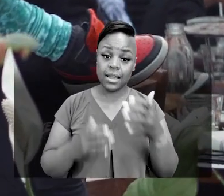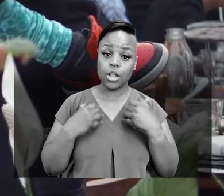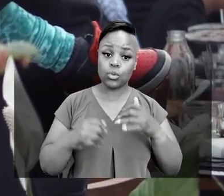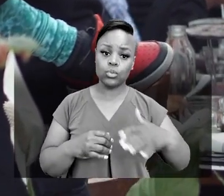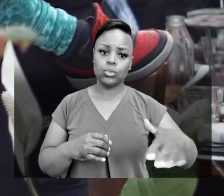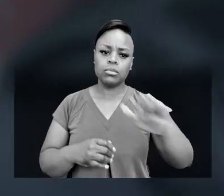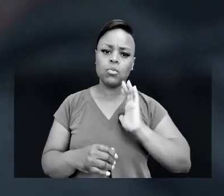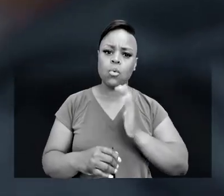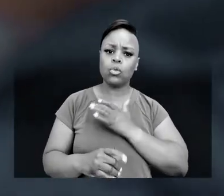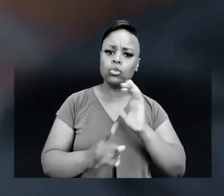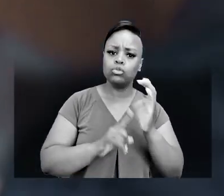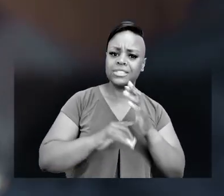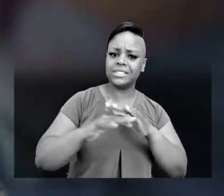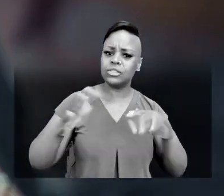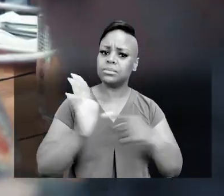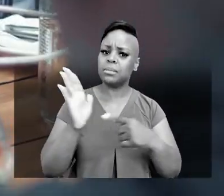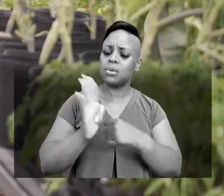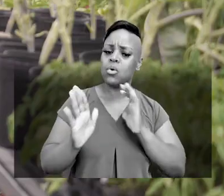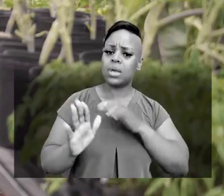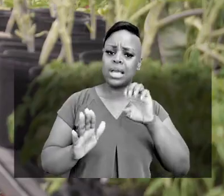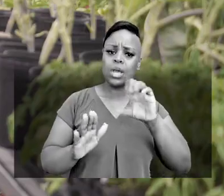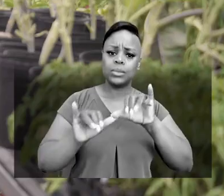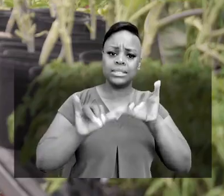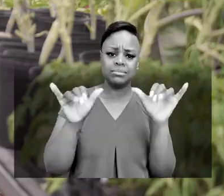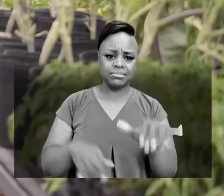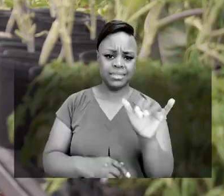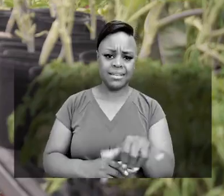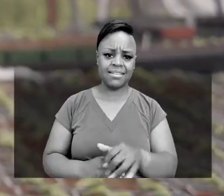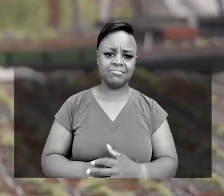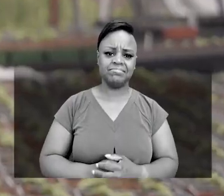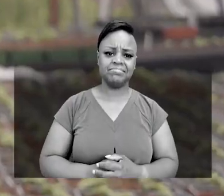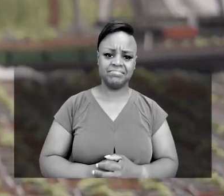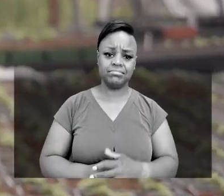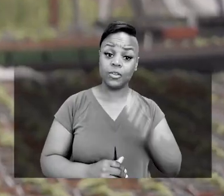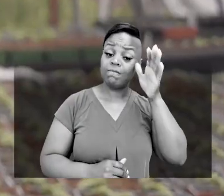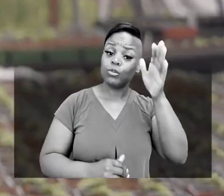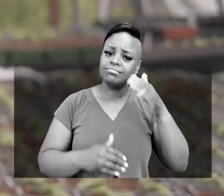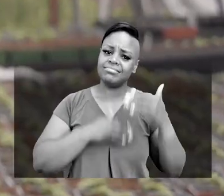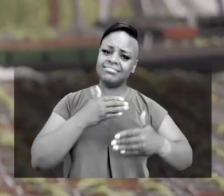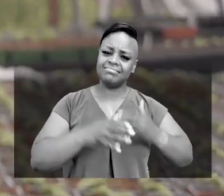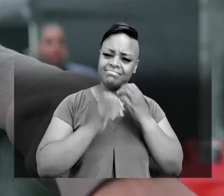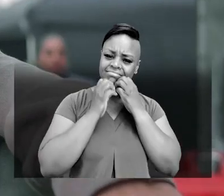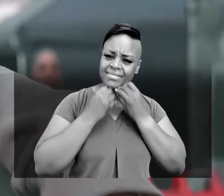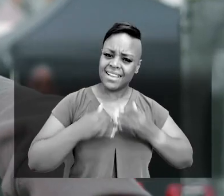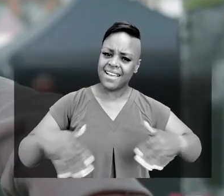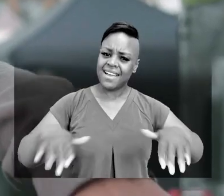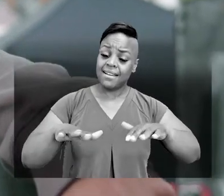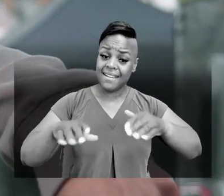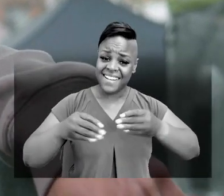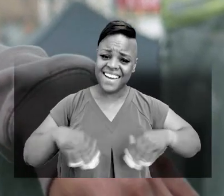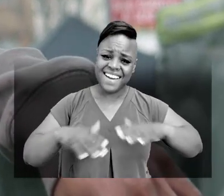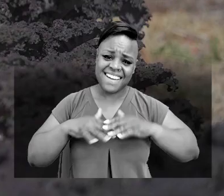passed down like heirloom seeds, where our cultures are as diverse and symbiotic as our ecosystems, where